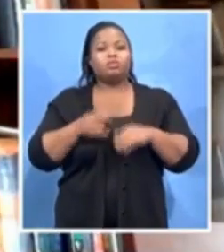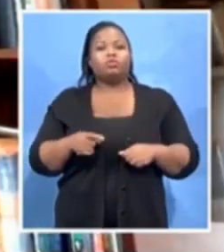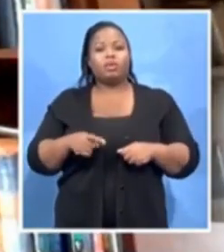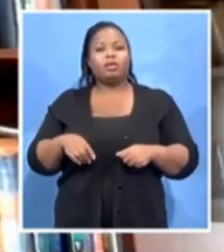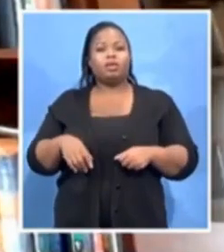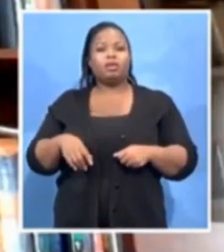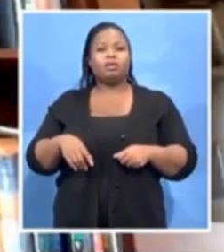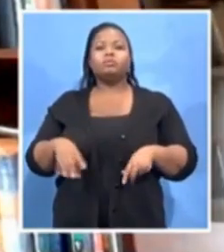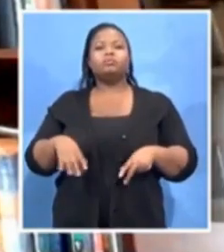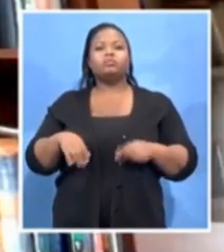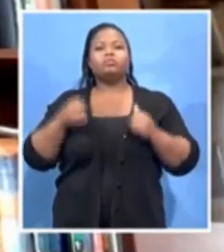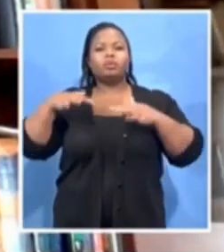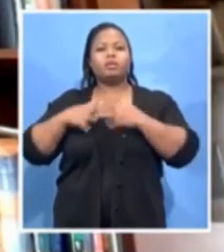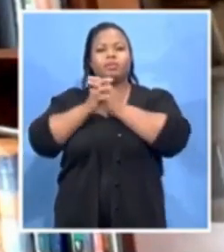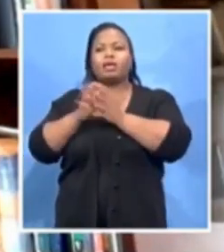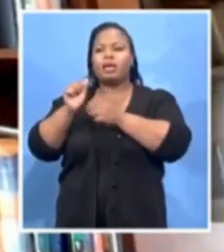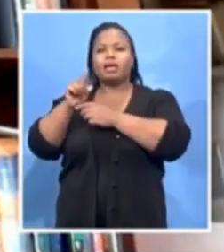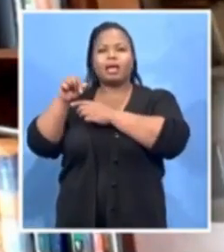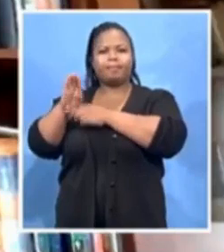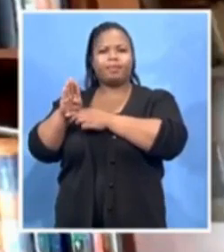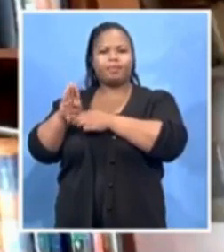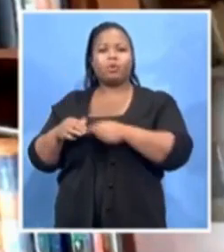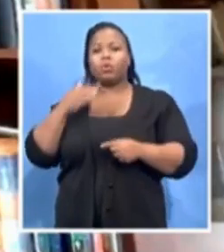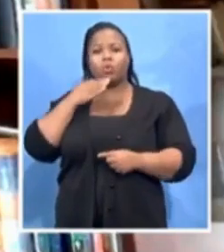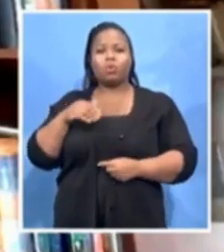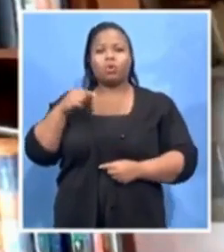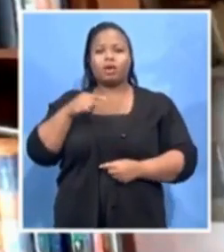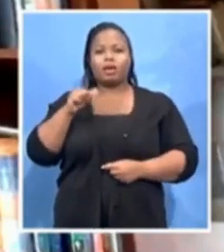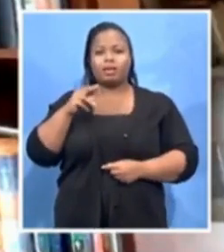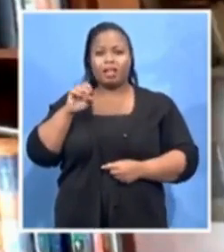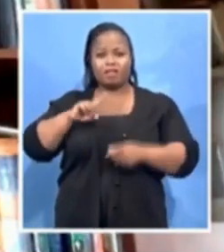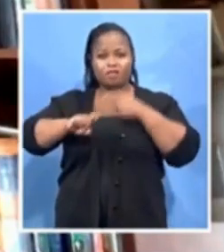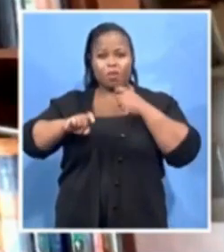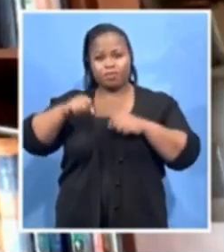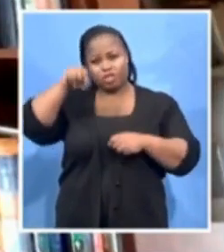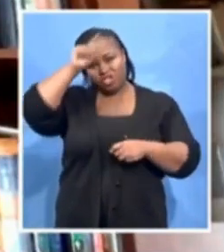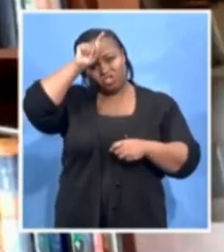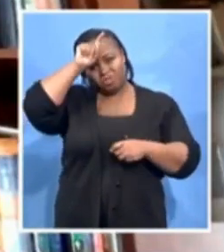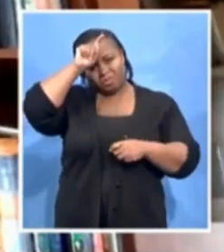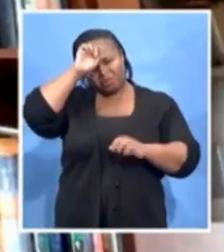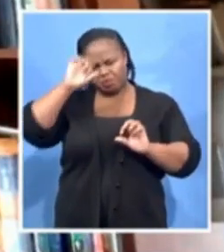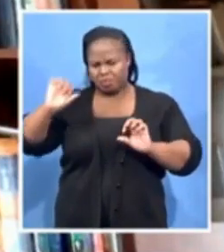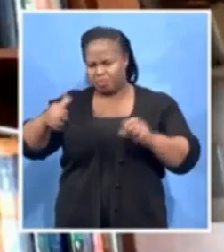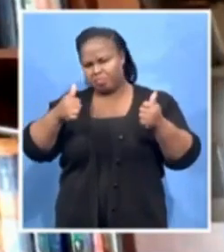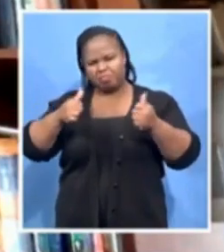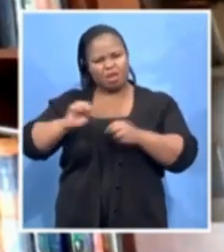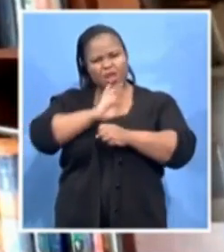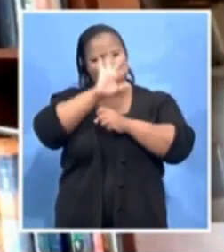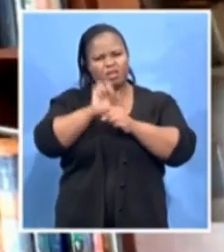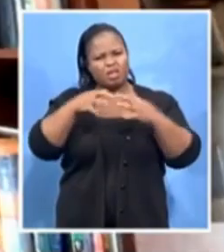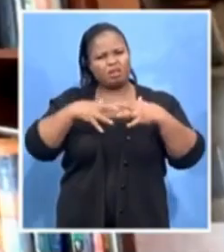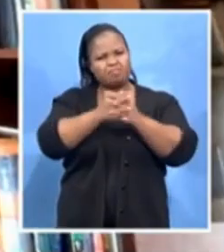Gamal Abdel Nasser of Egypt was a great Pan-Africanist. Ahmed Ben Bella of